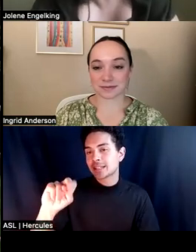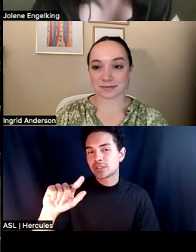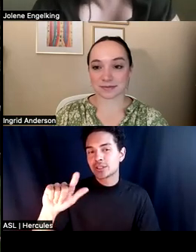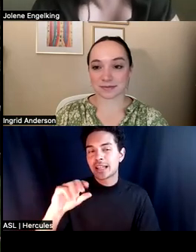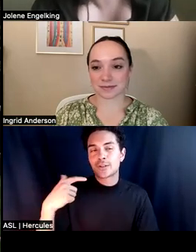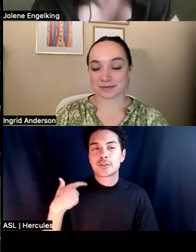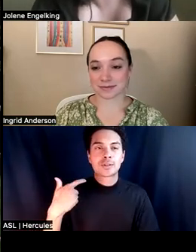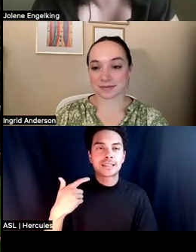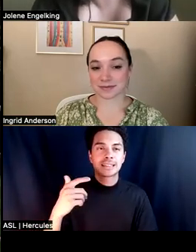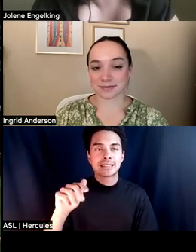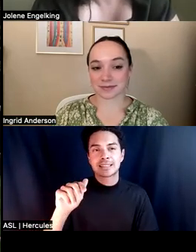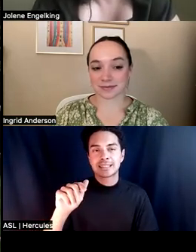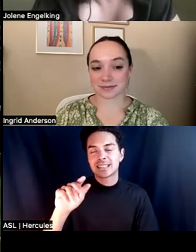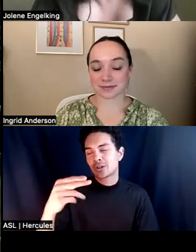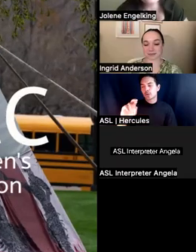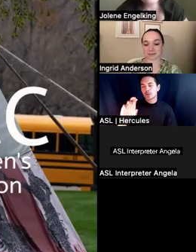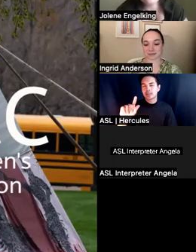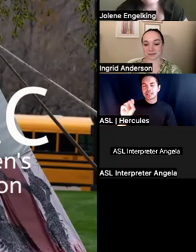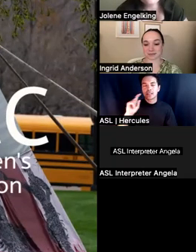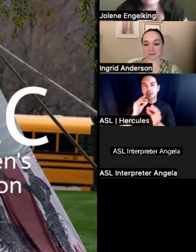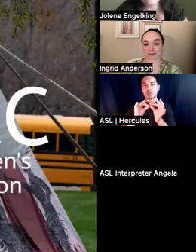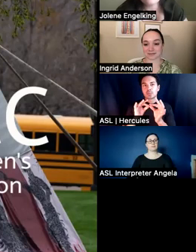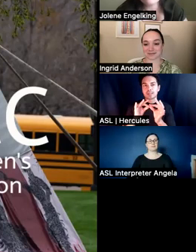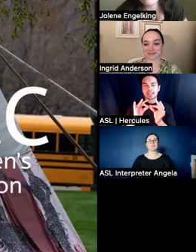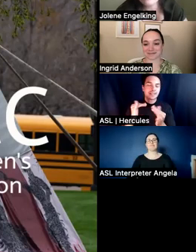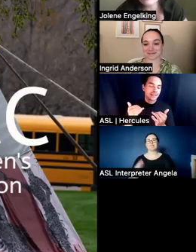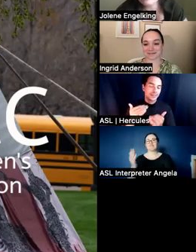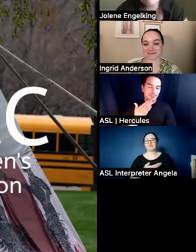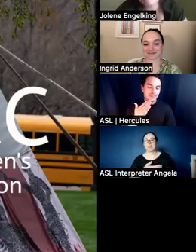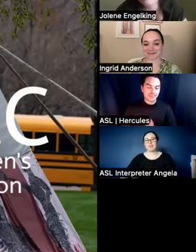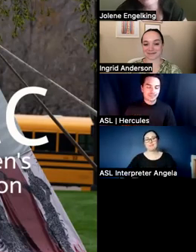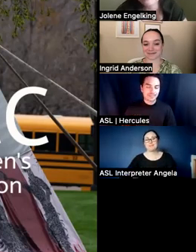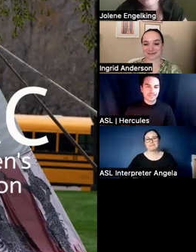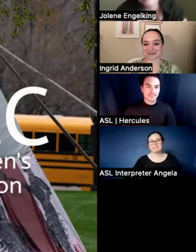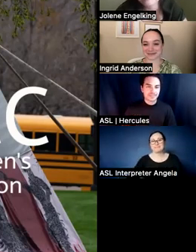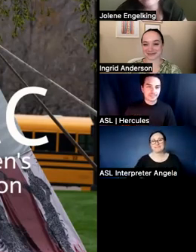and Hercules, for being part of our team today. The end.